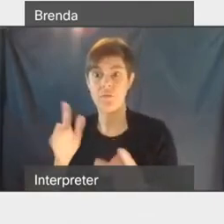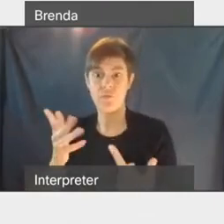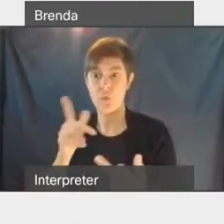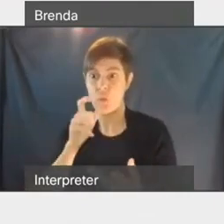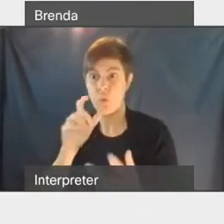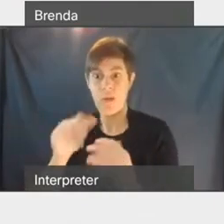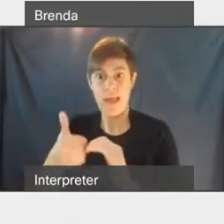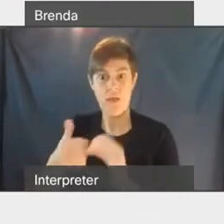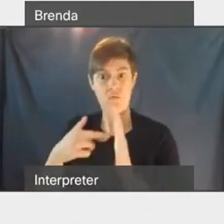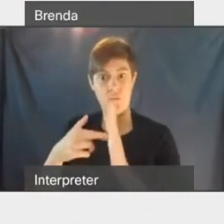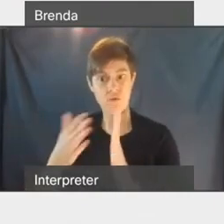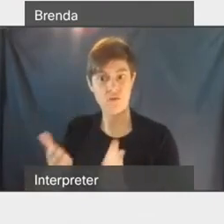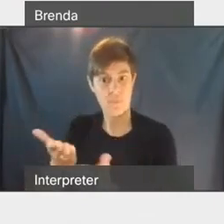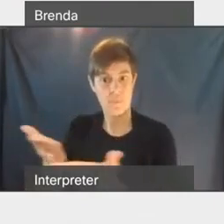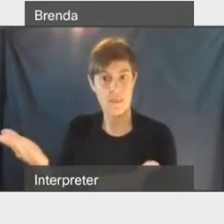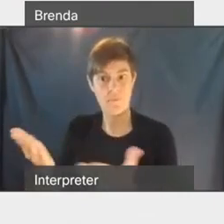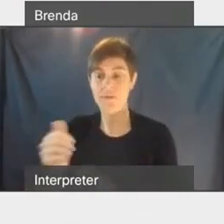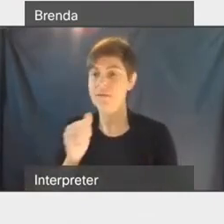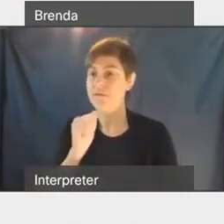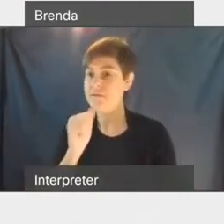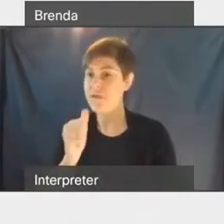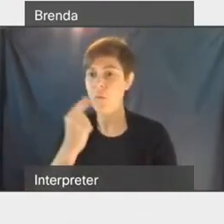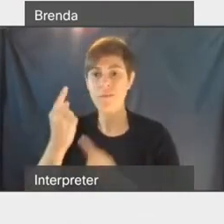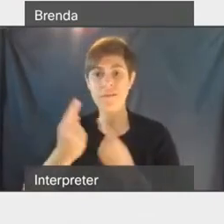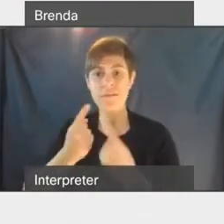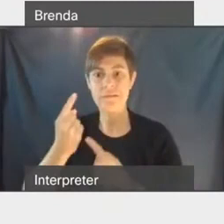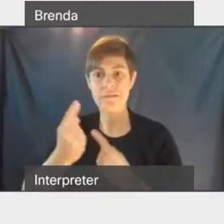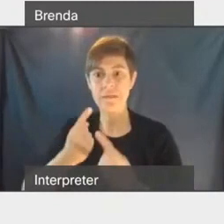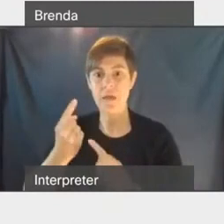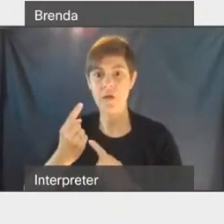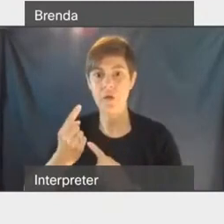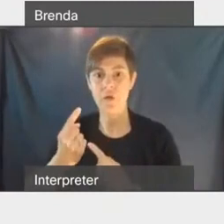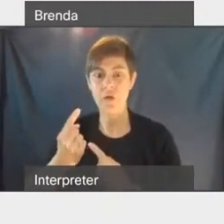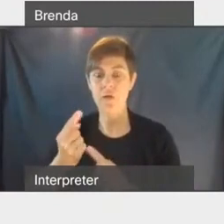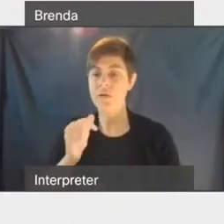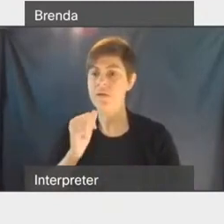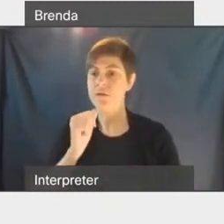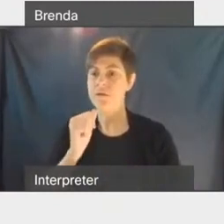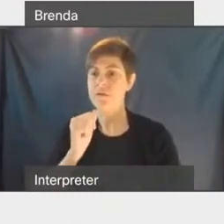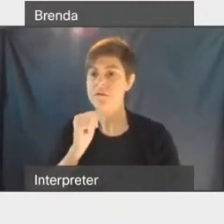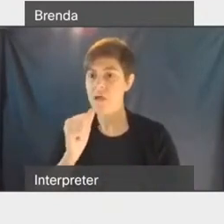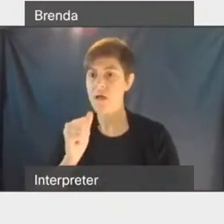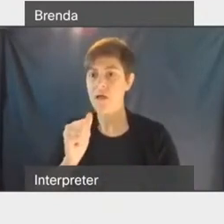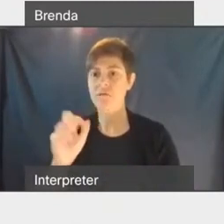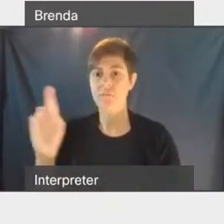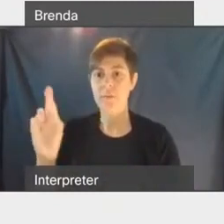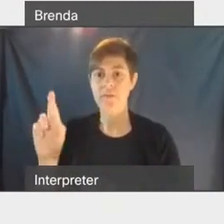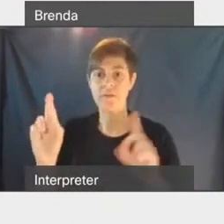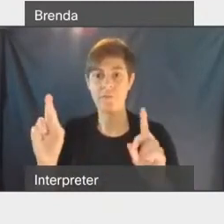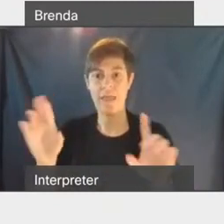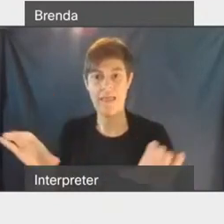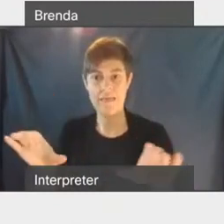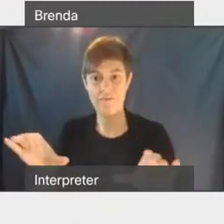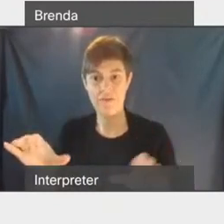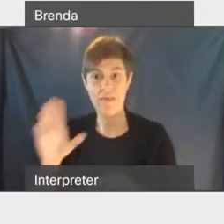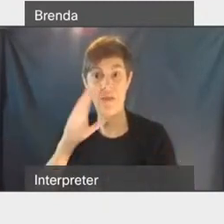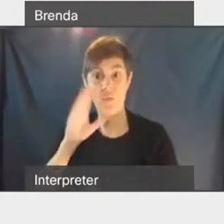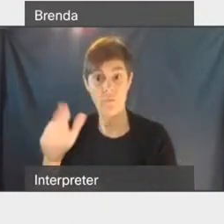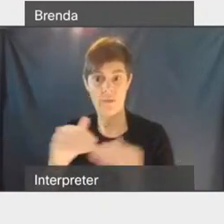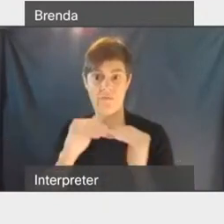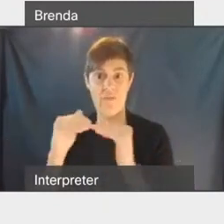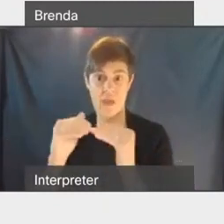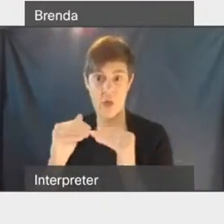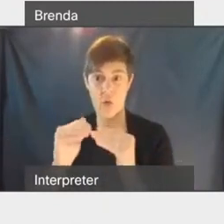represented. Don't consider a nonpartisan activity is going to be